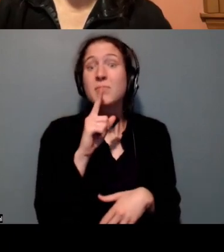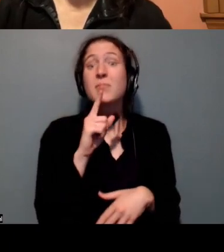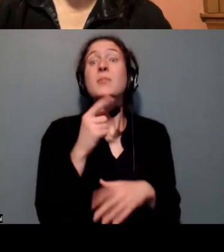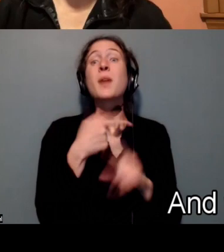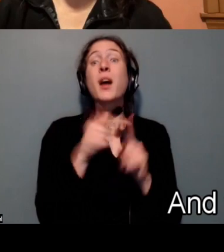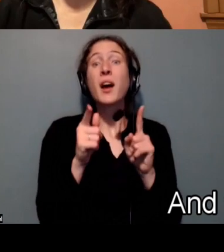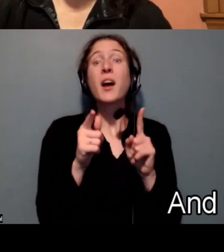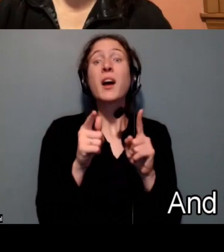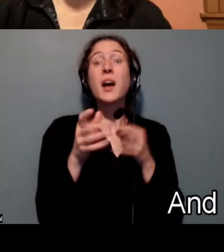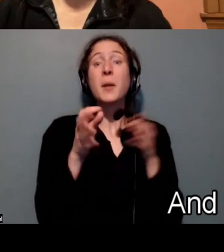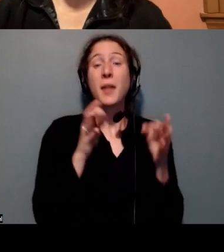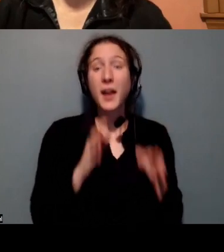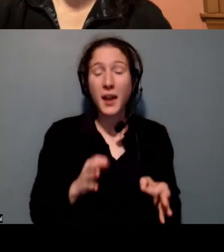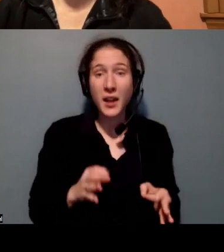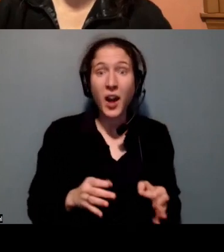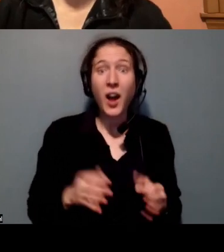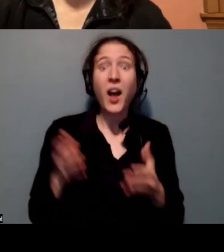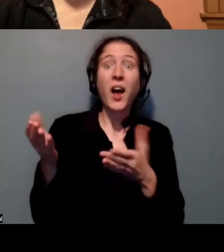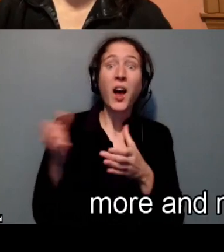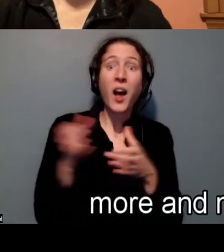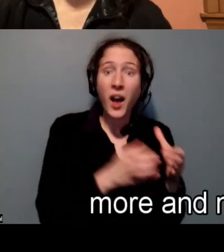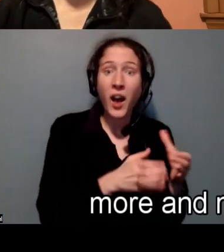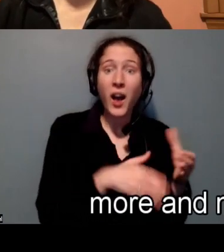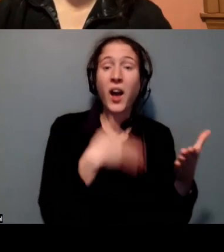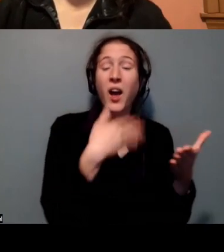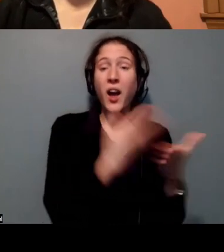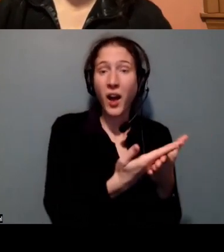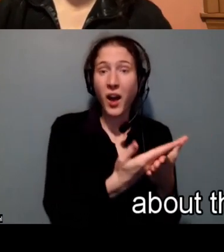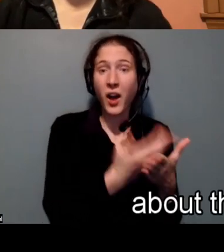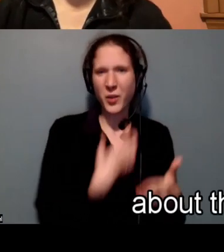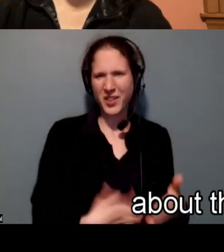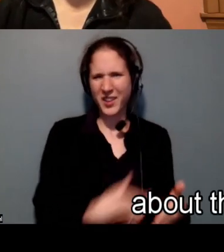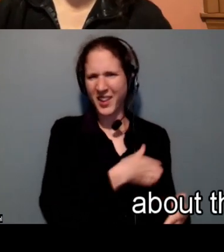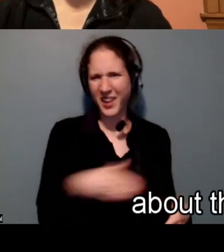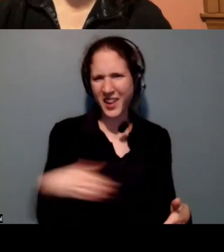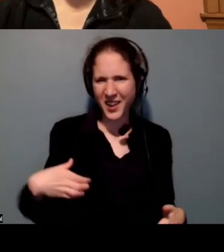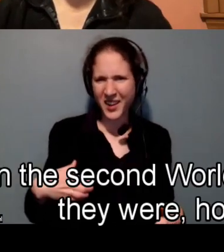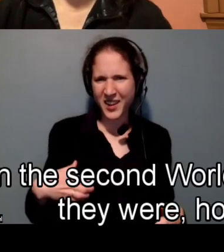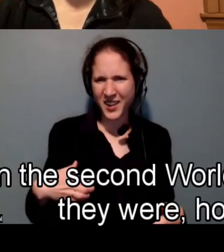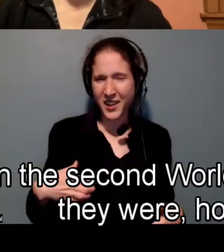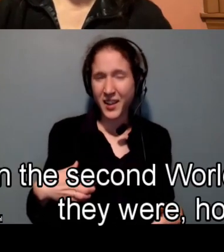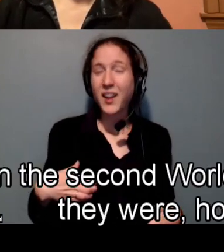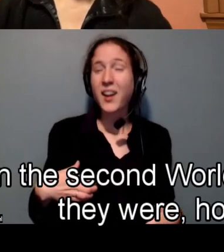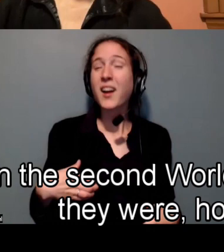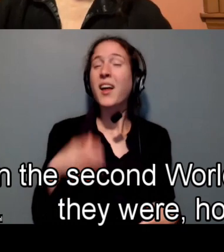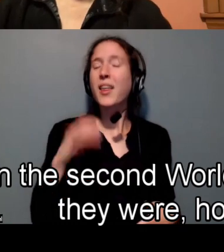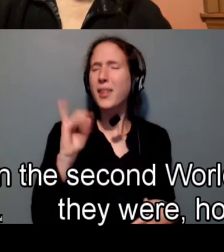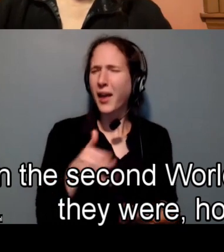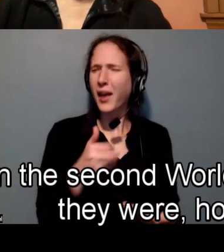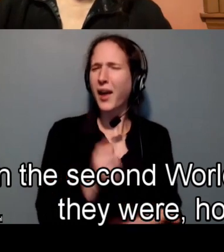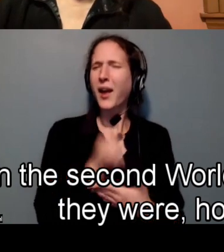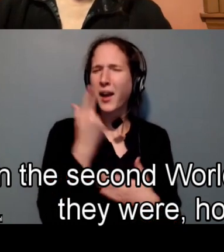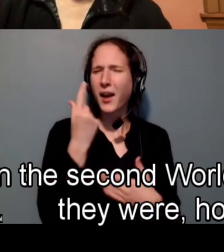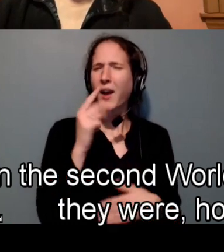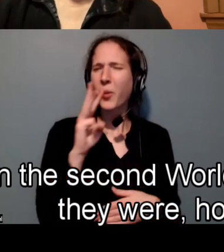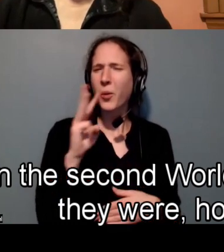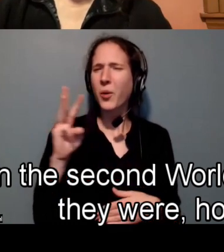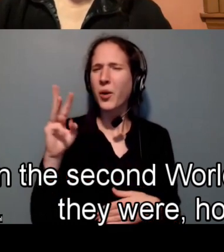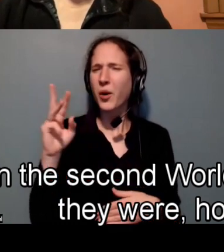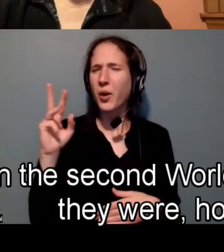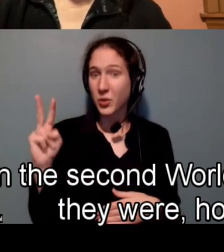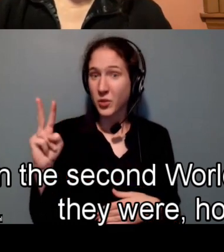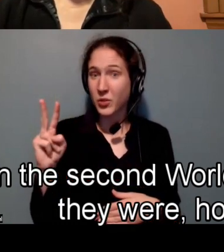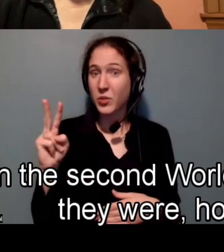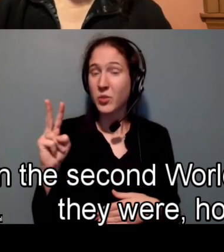was. And that led to more and more information about the Swiss role in the Second World War, how anti-Semitic they